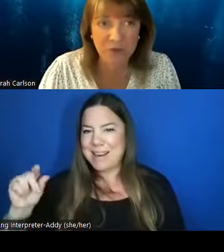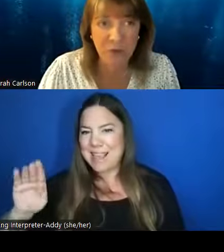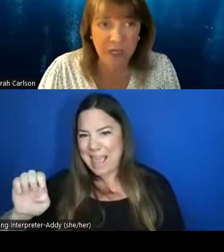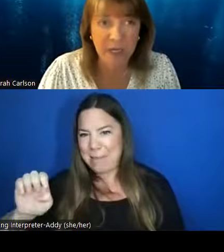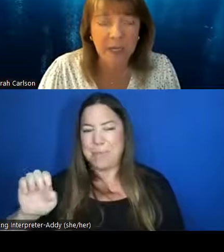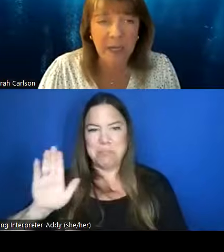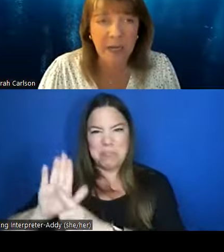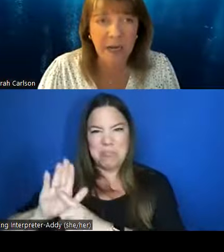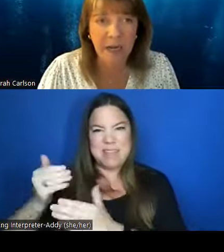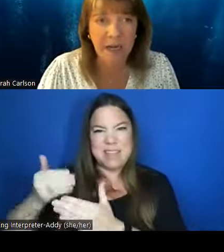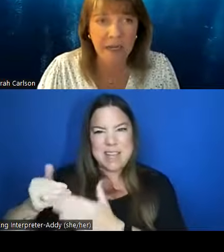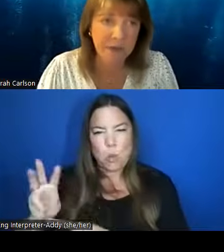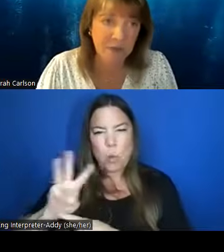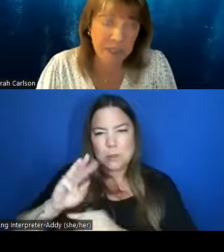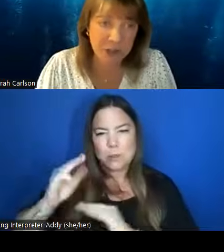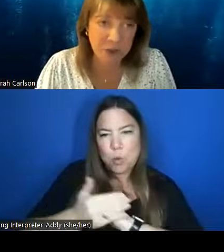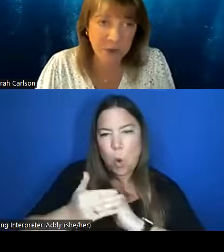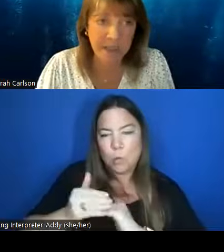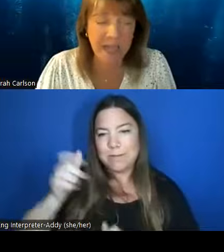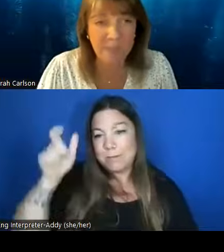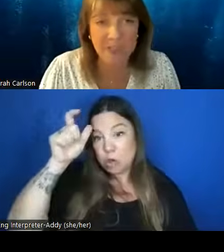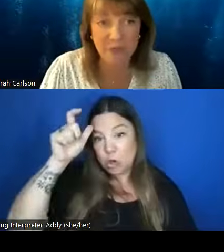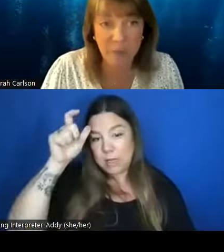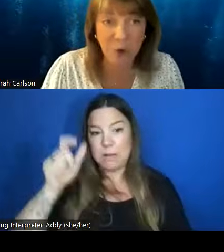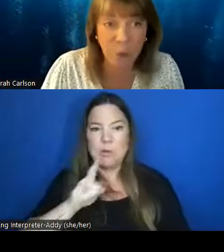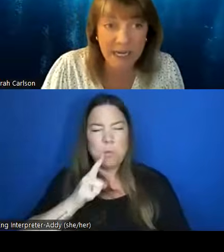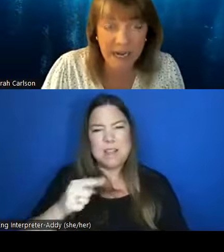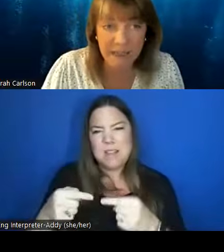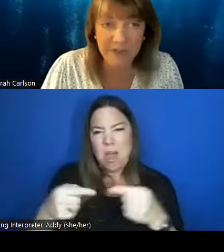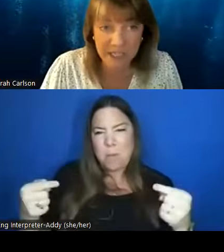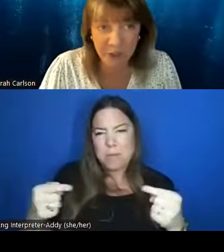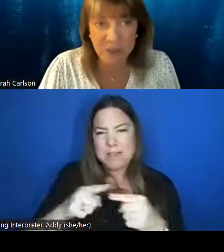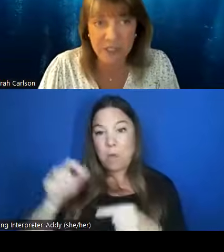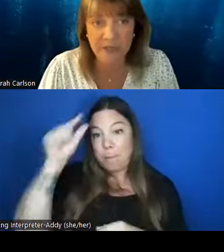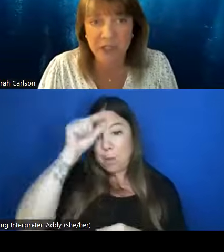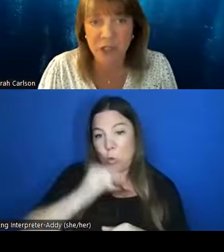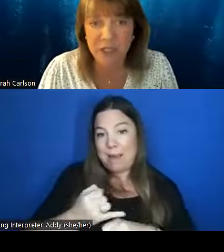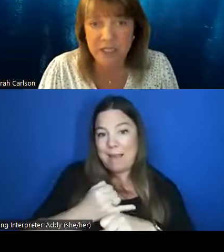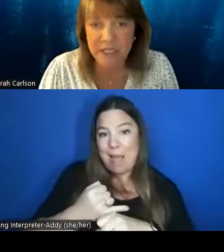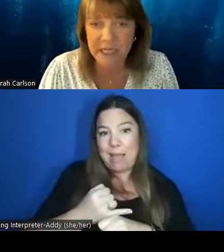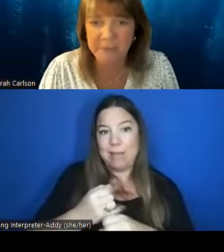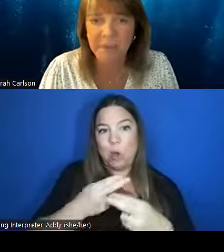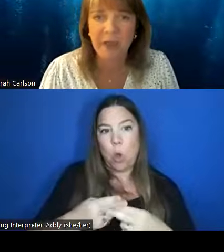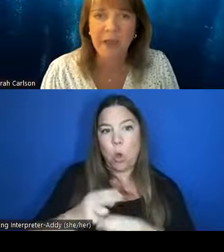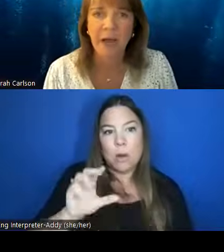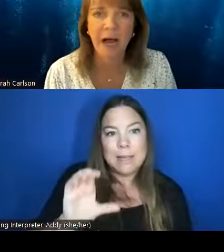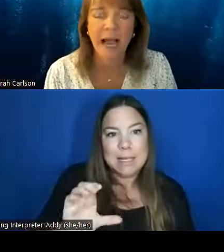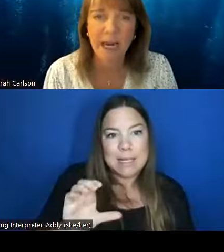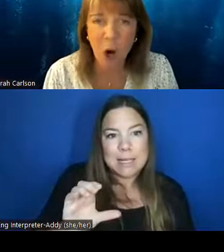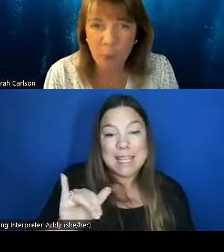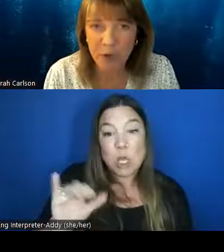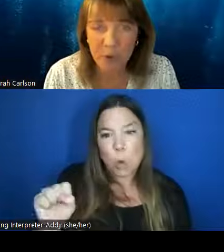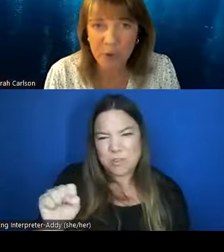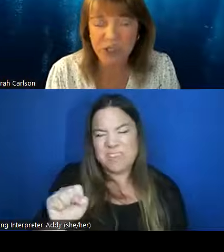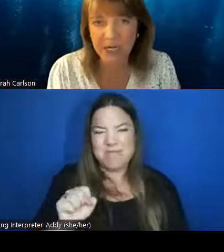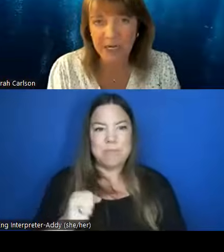coast of Turkey, really just directly opposite from the Greek island of Chios in the Aegean Sea. And I